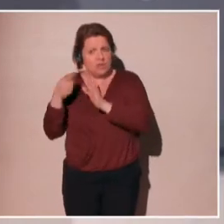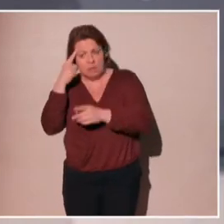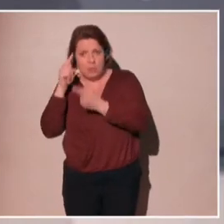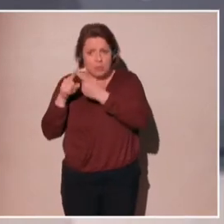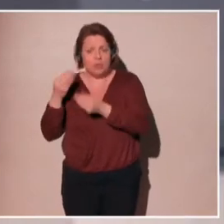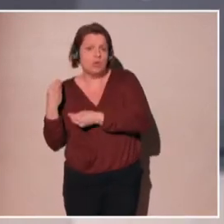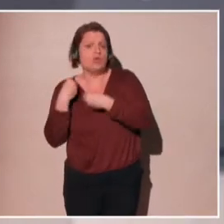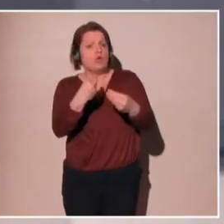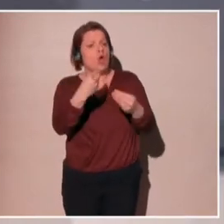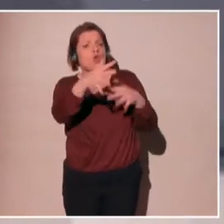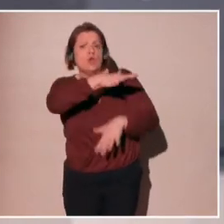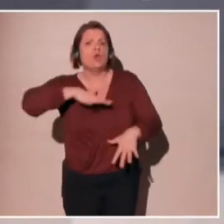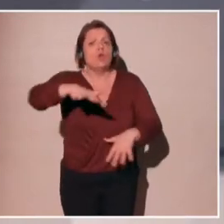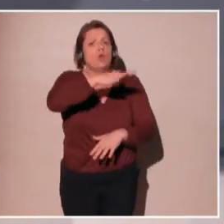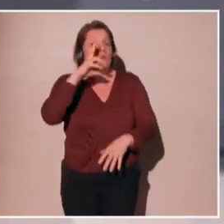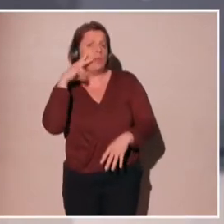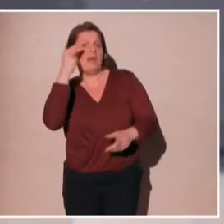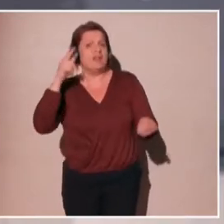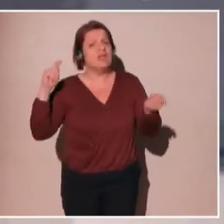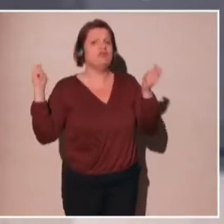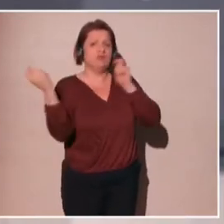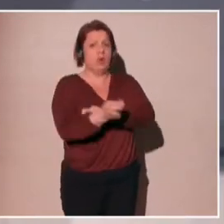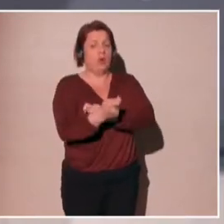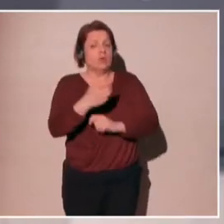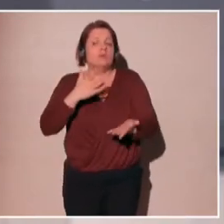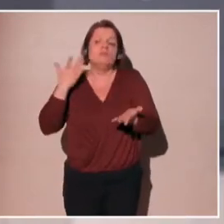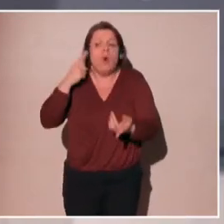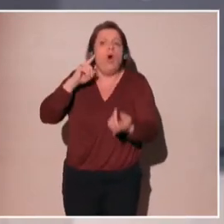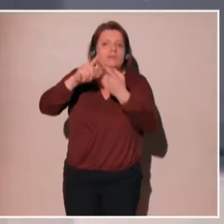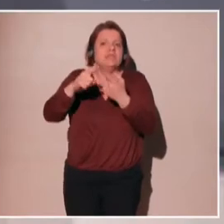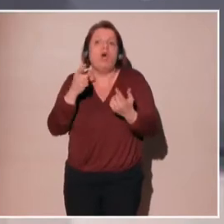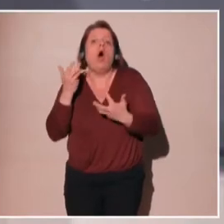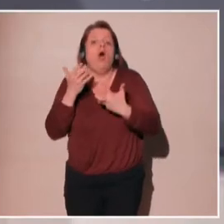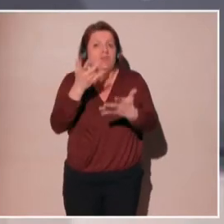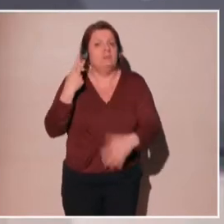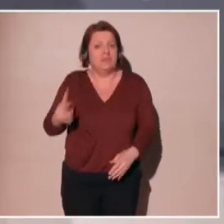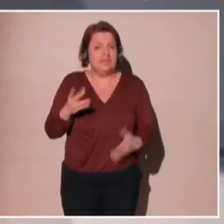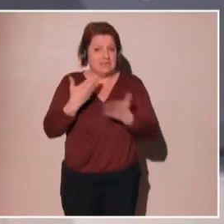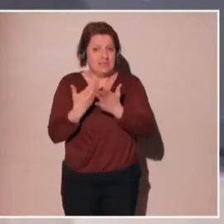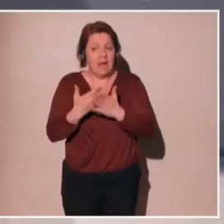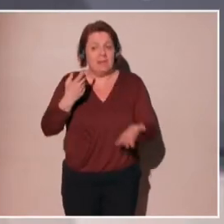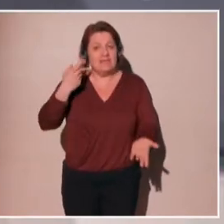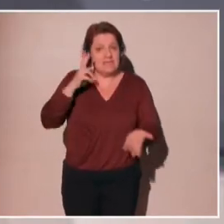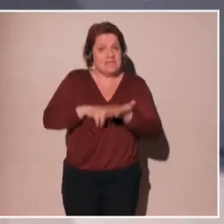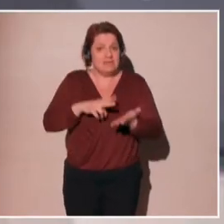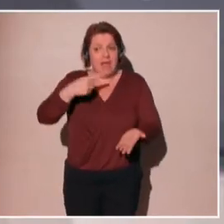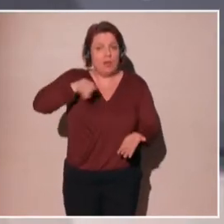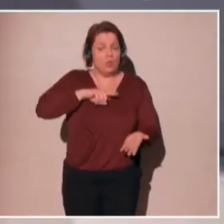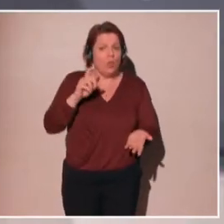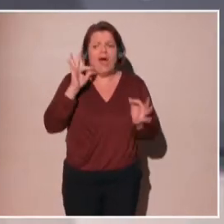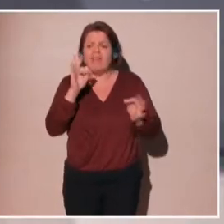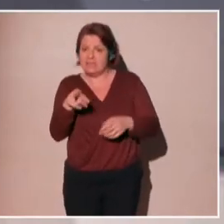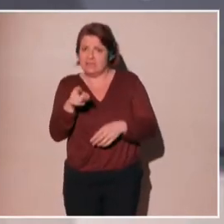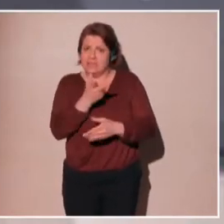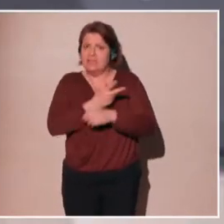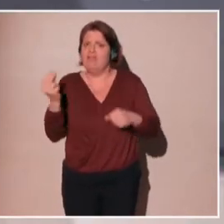and we all recognize the gravity of how important this is. So yesterday we also had a sharing